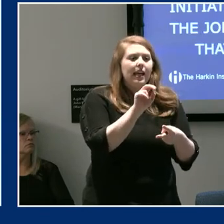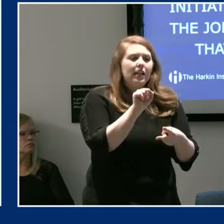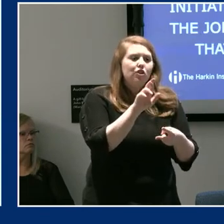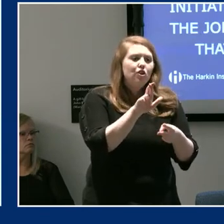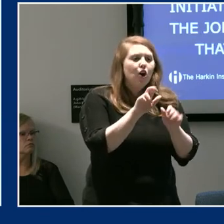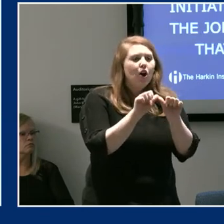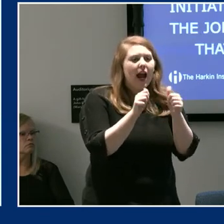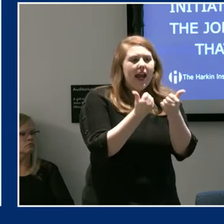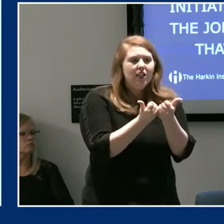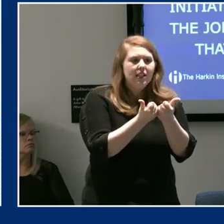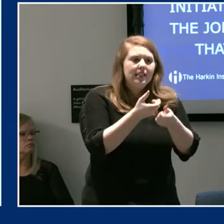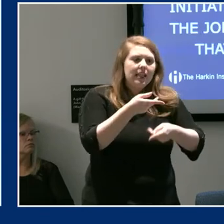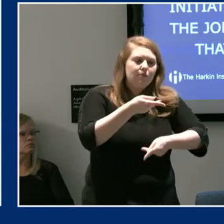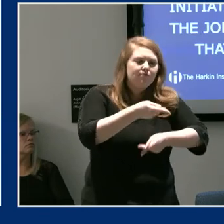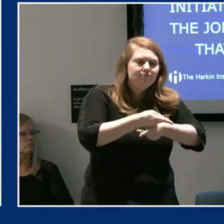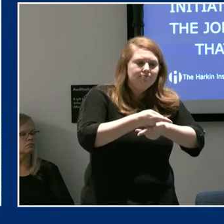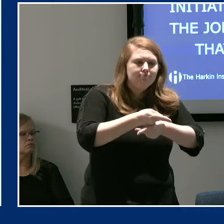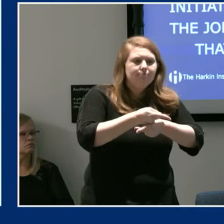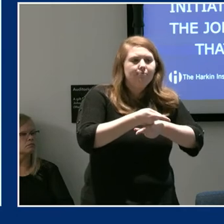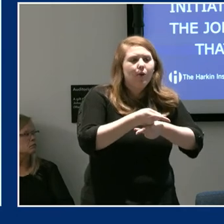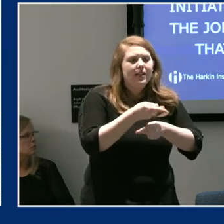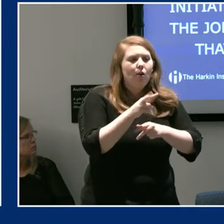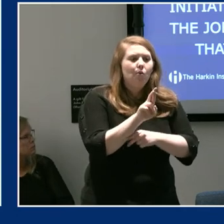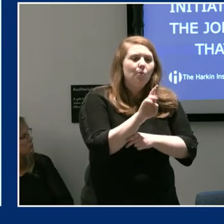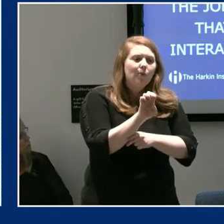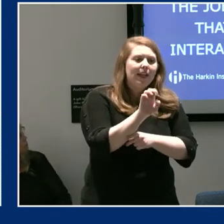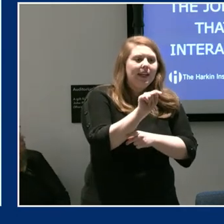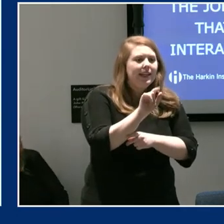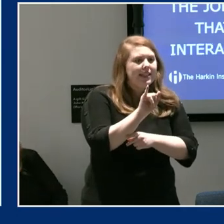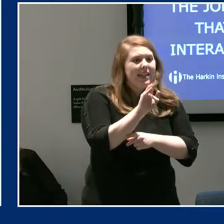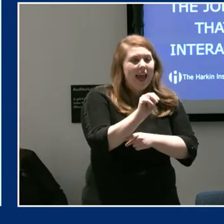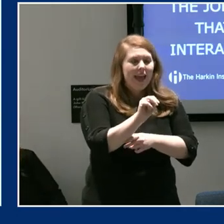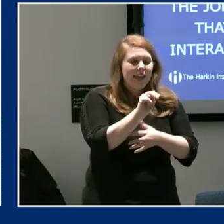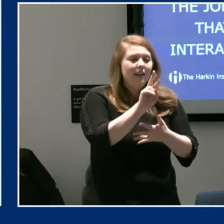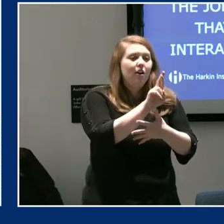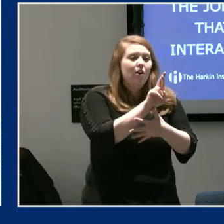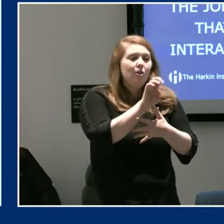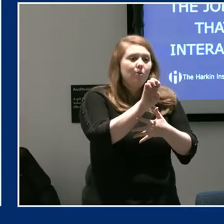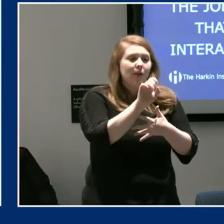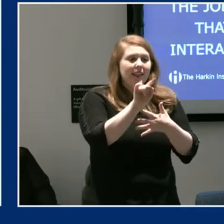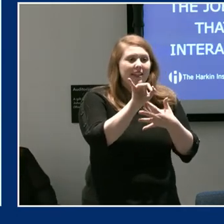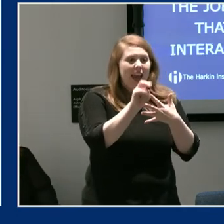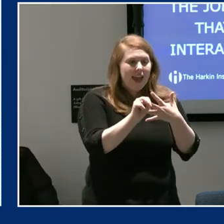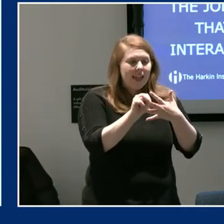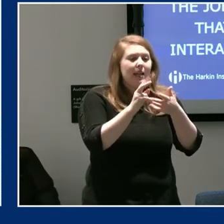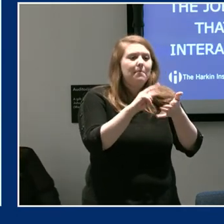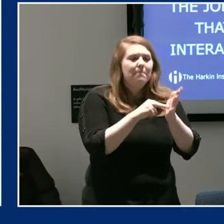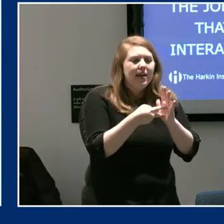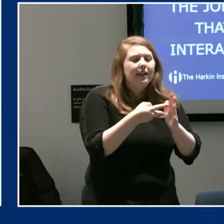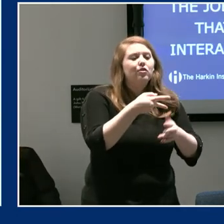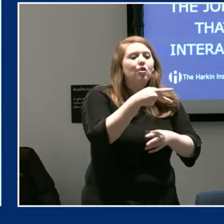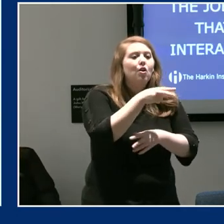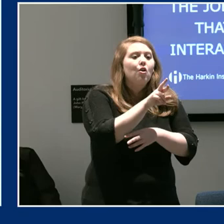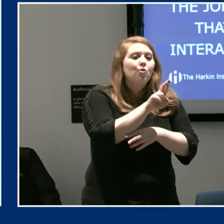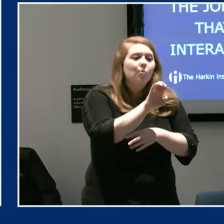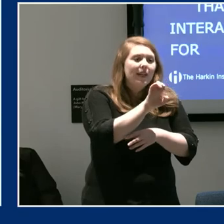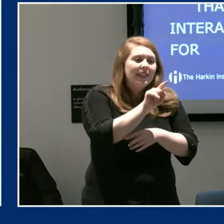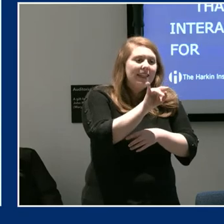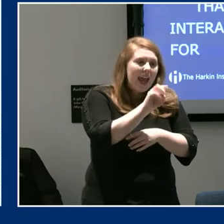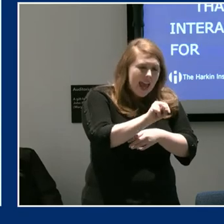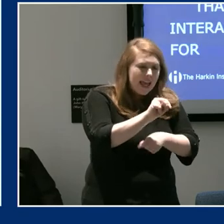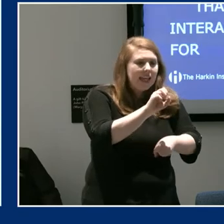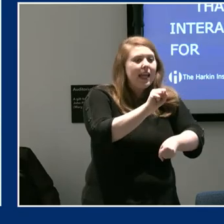Retain Initiative. And RETAIN stands for Retaining Employment and Talent